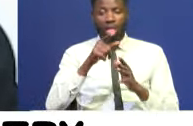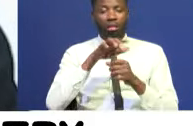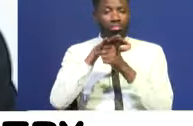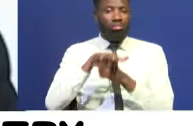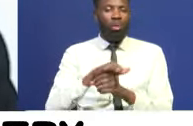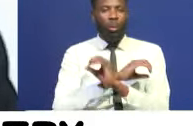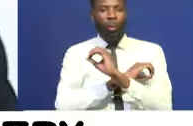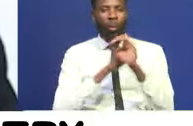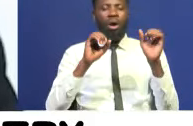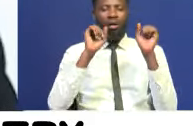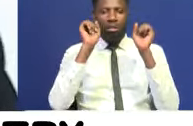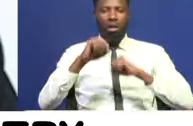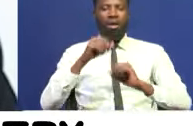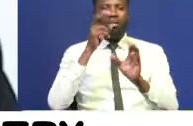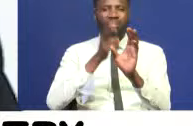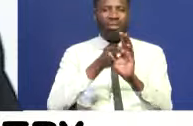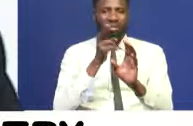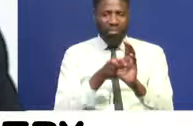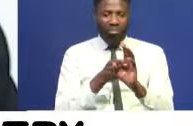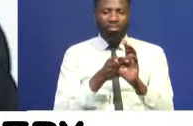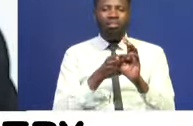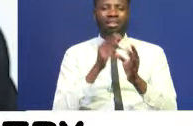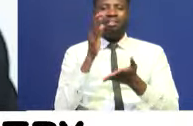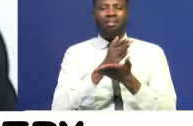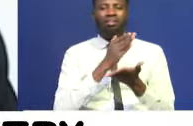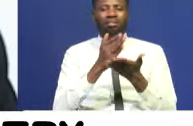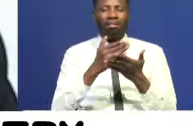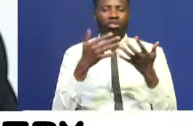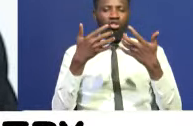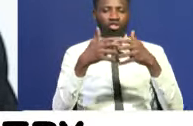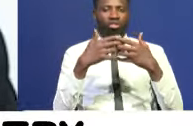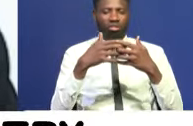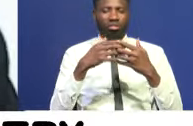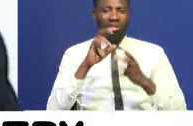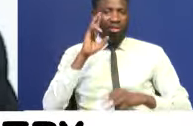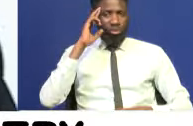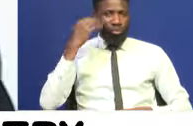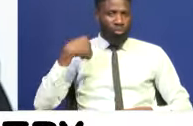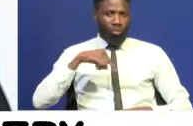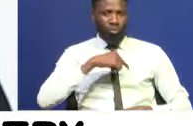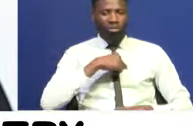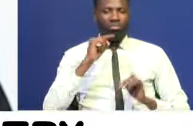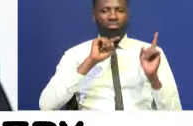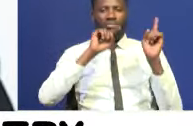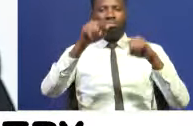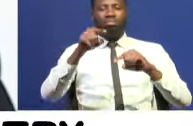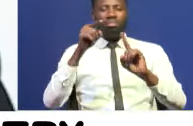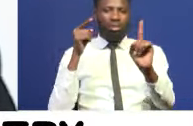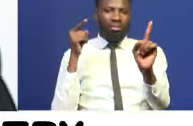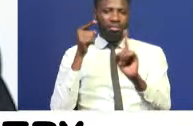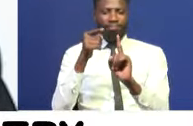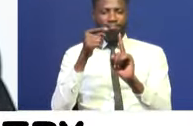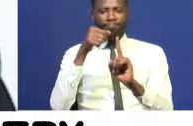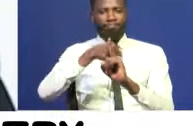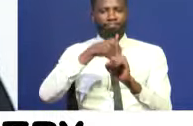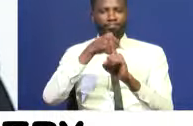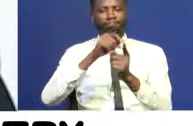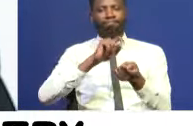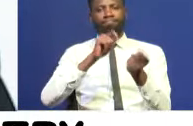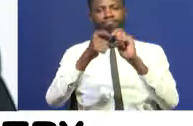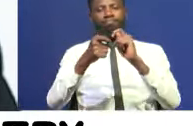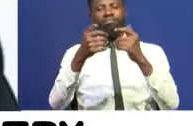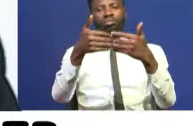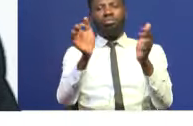voice in the industry. That is why we are here today, and we look forward to making a difference and having an impact within